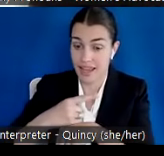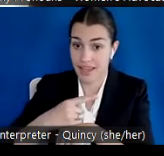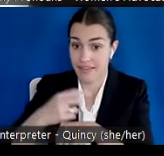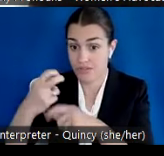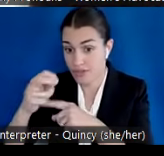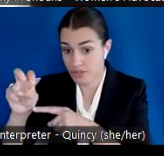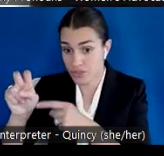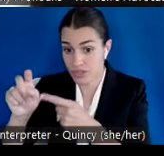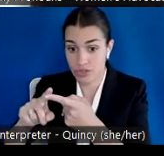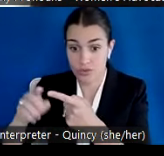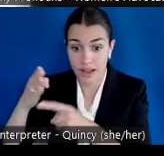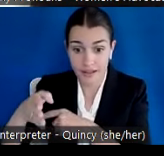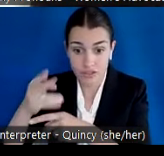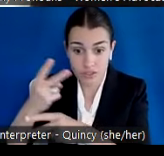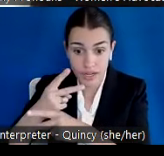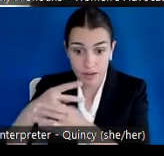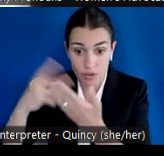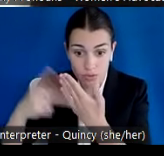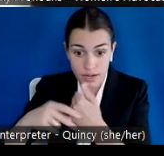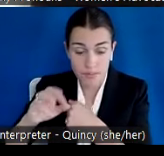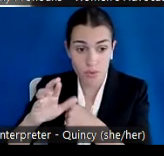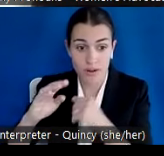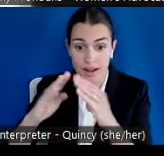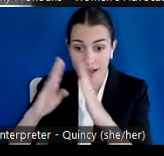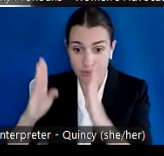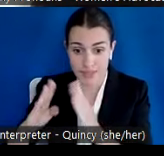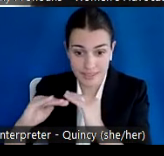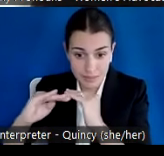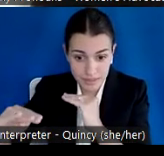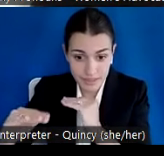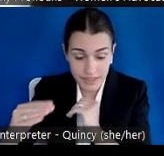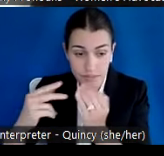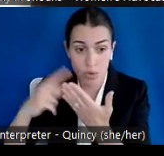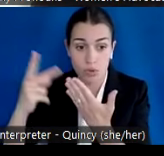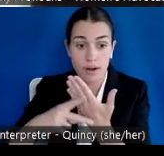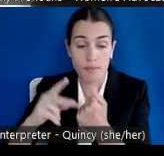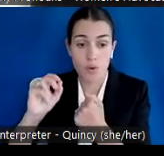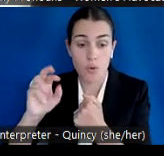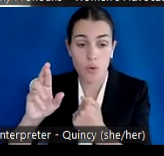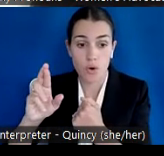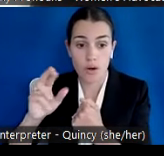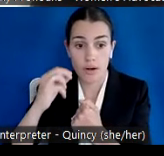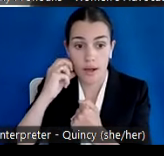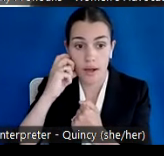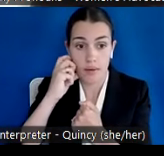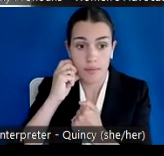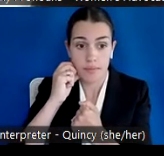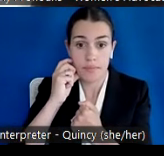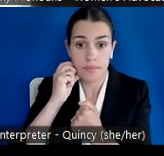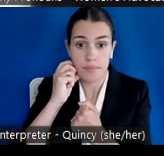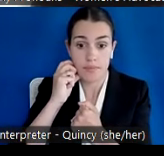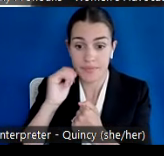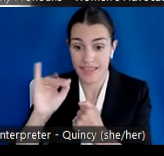into our aftercare program or housing stability program, or if they are, you know, leaving under